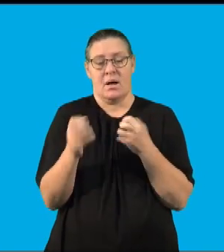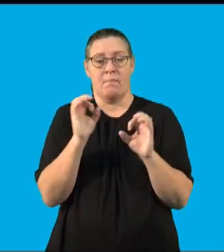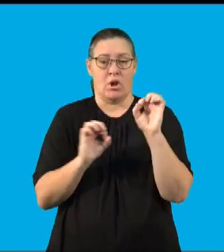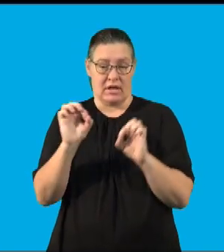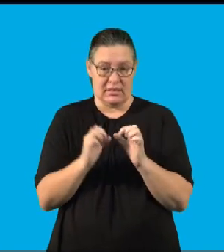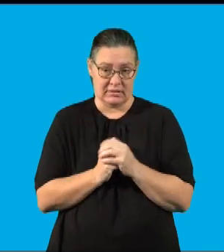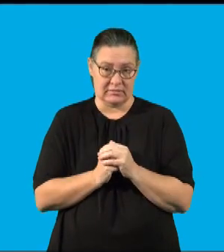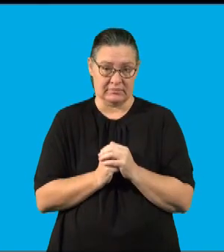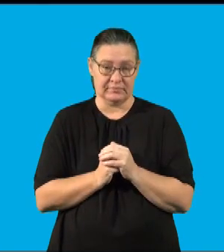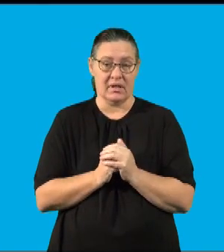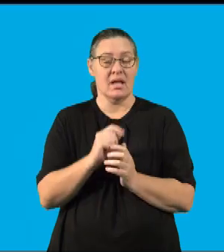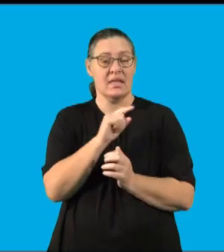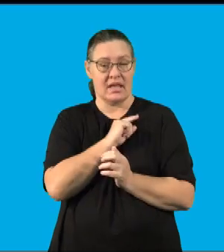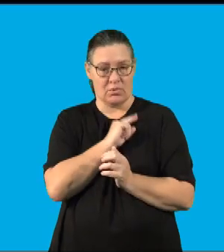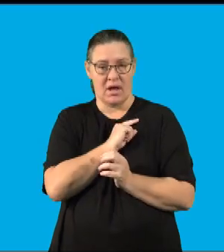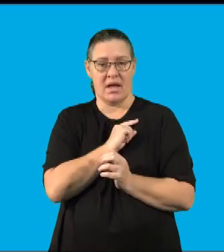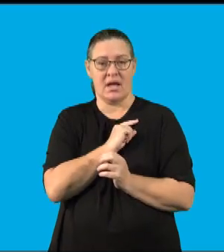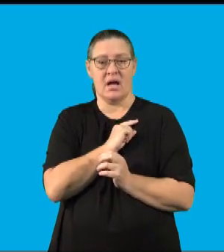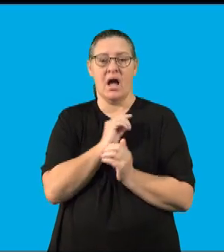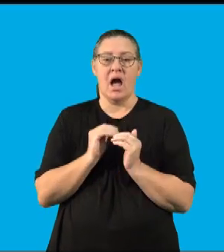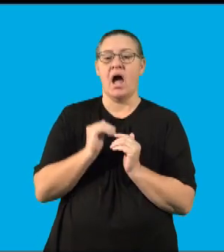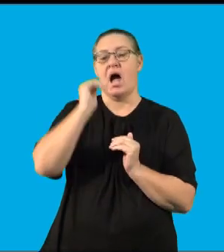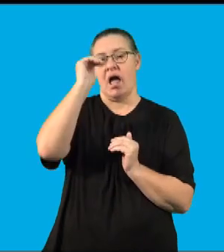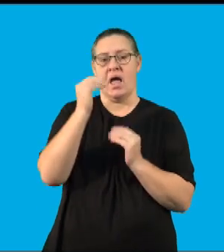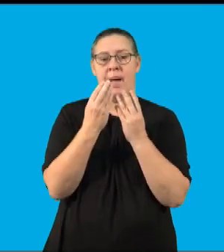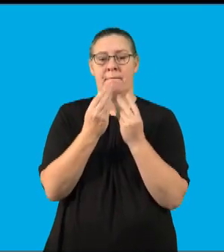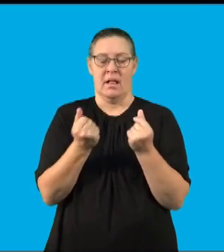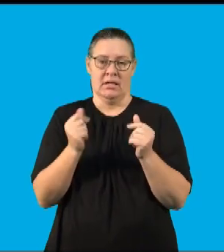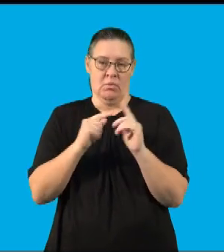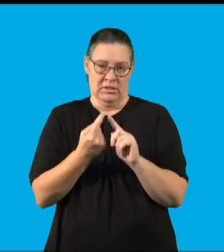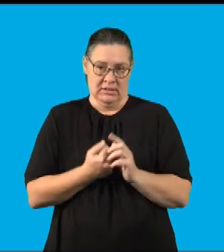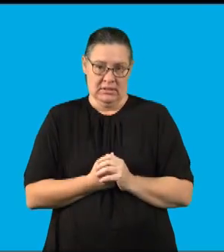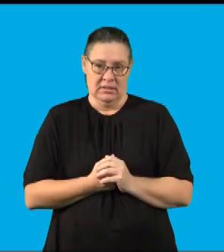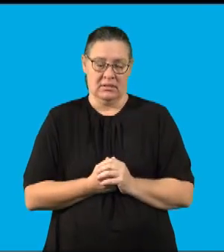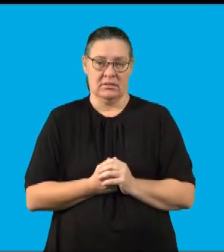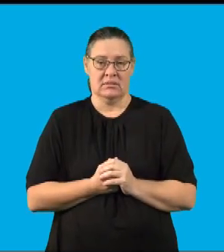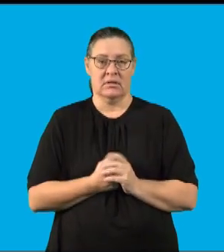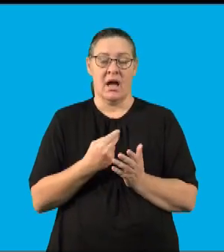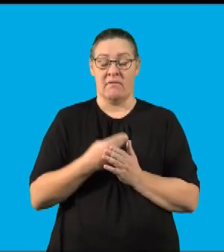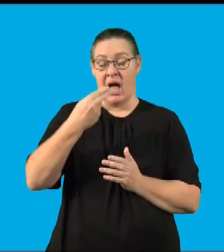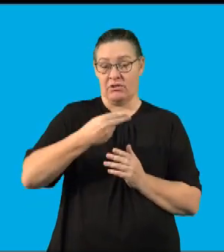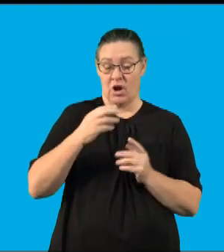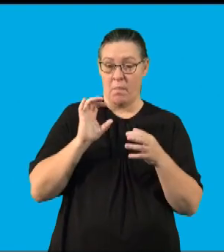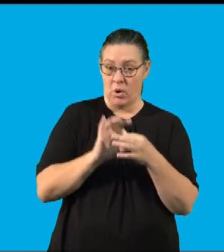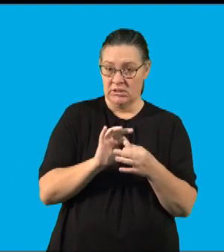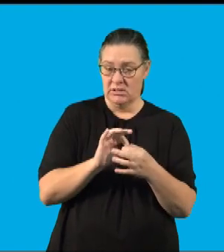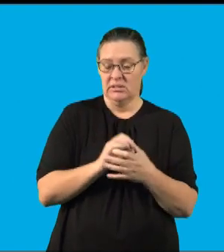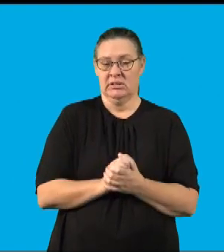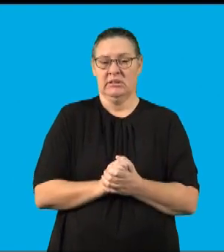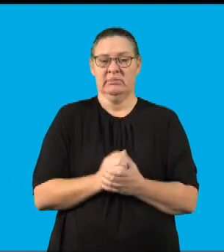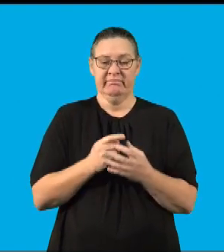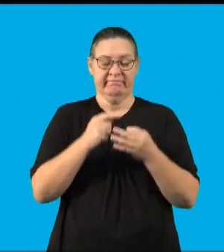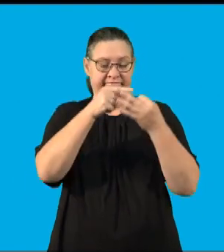respective molecules, and therefore they will relatively have a higher melting point. So a substance having hydrogen bonds